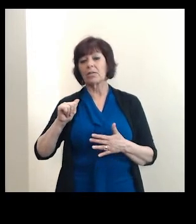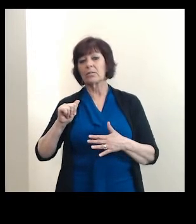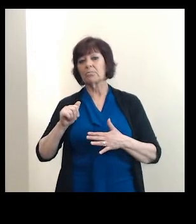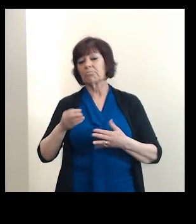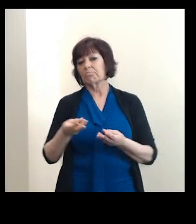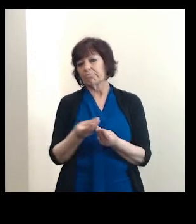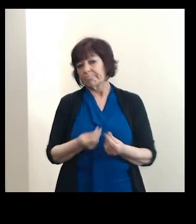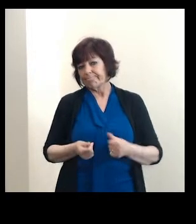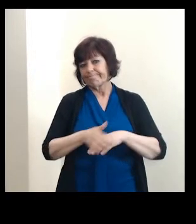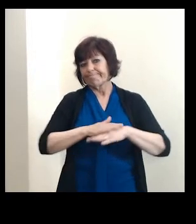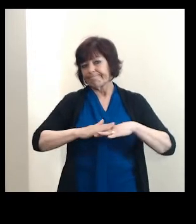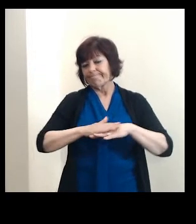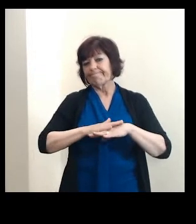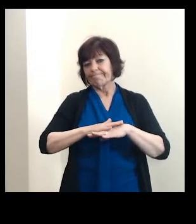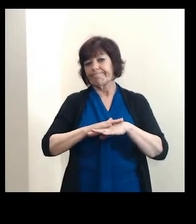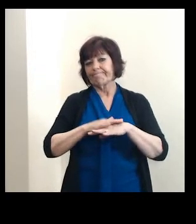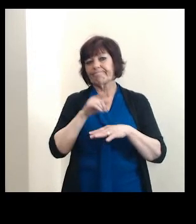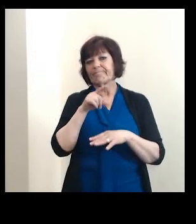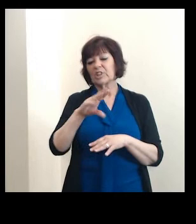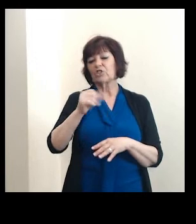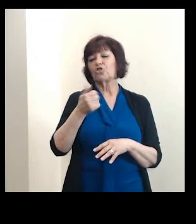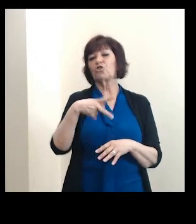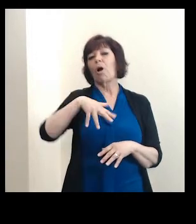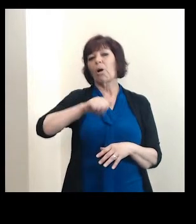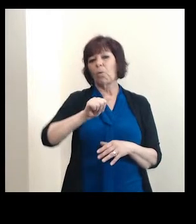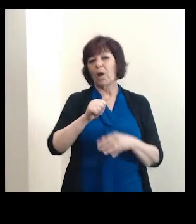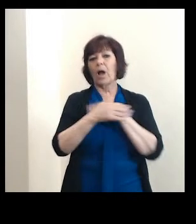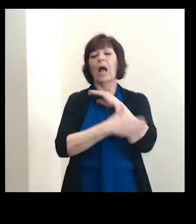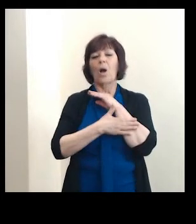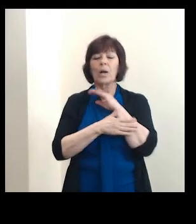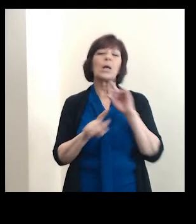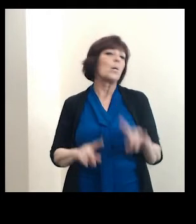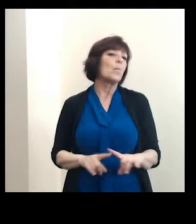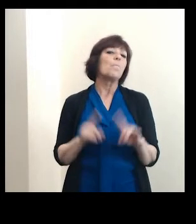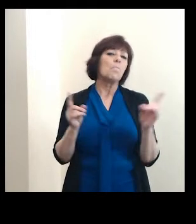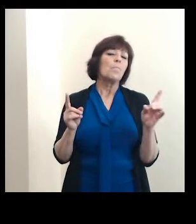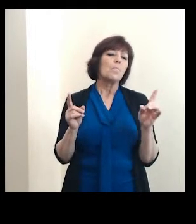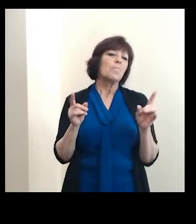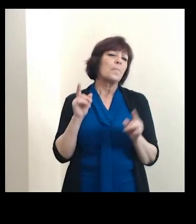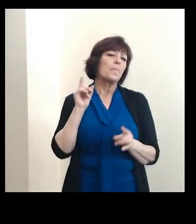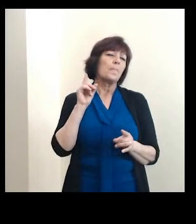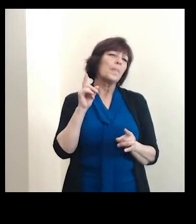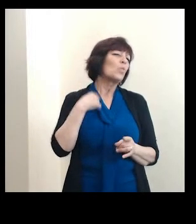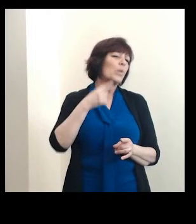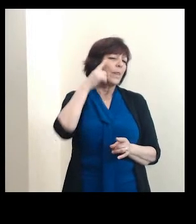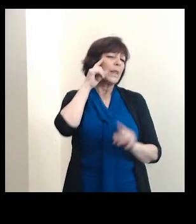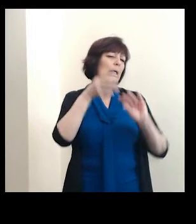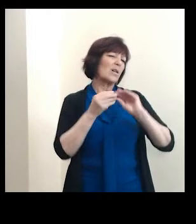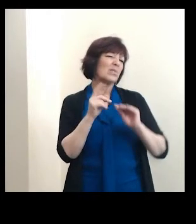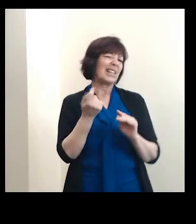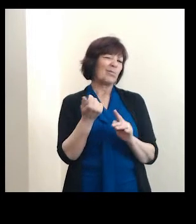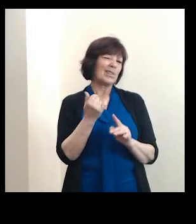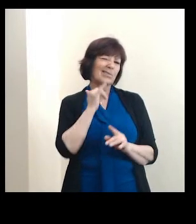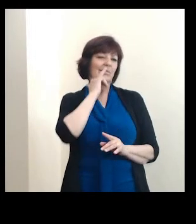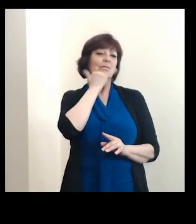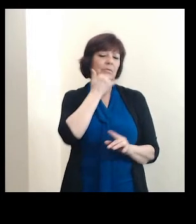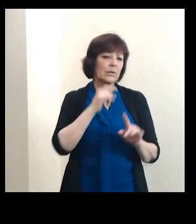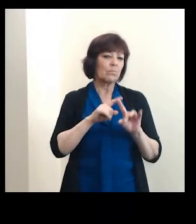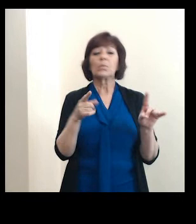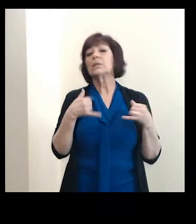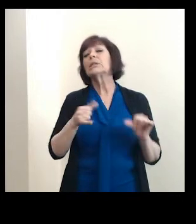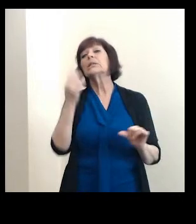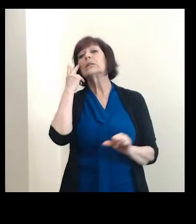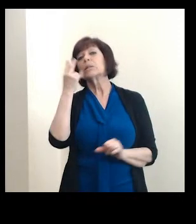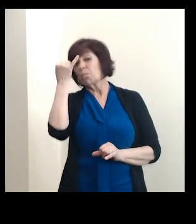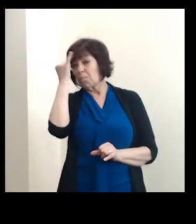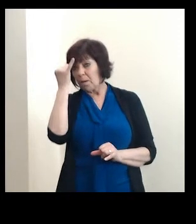a community in Chautauqua County, but we think those numbers are a little off, but you still see that